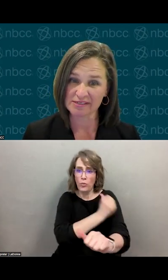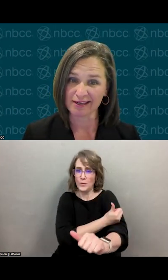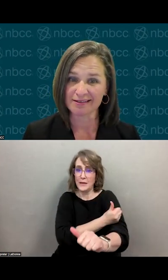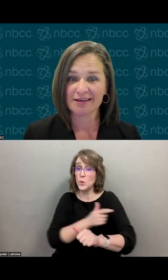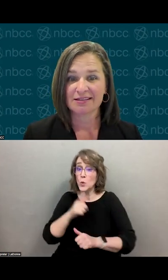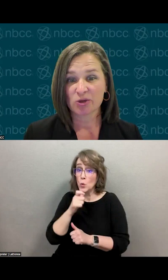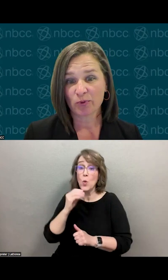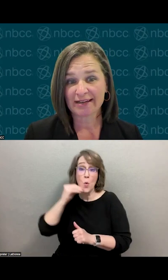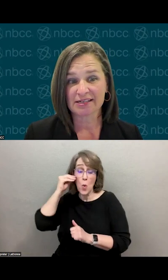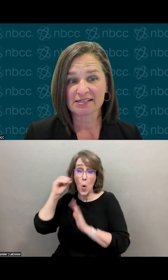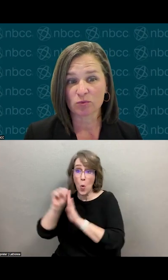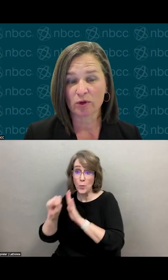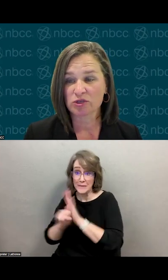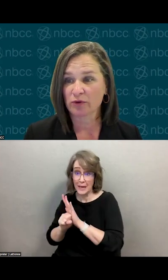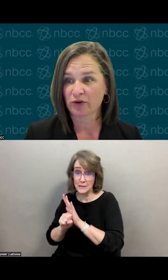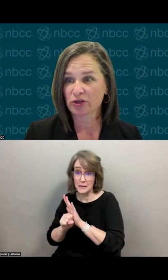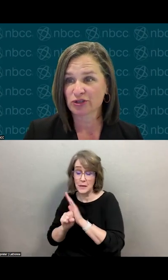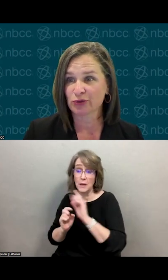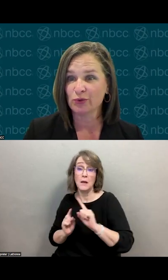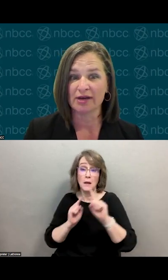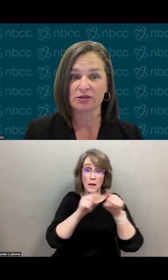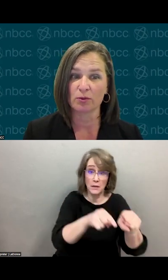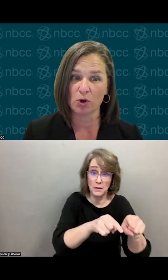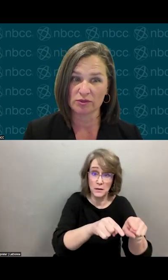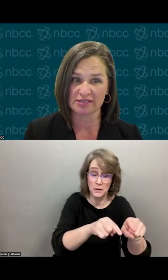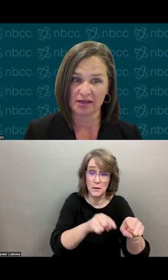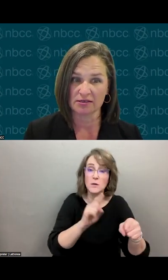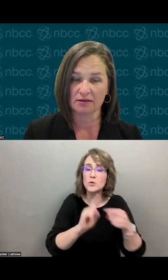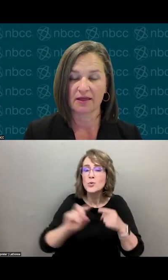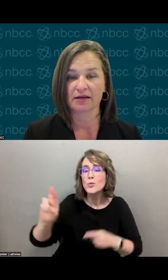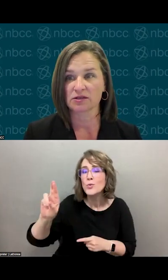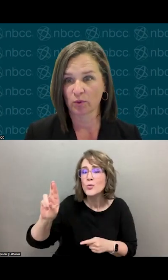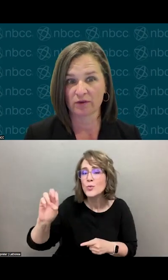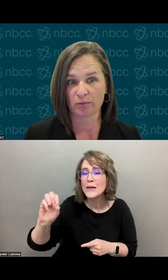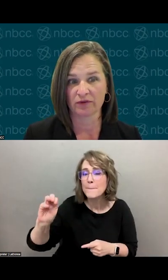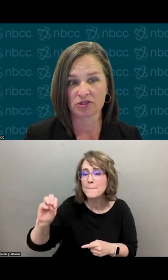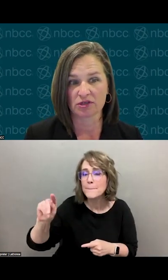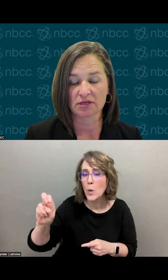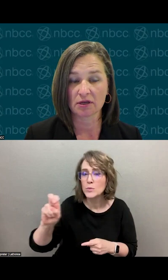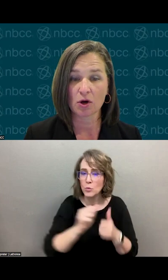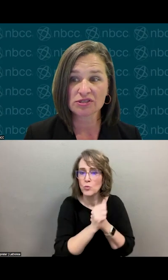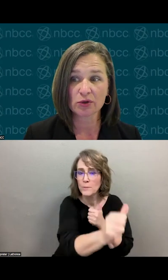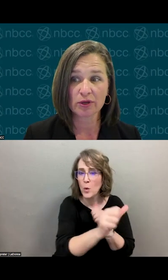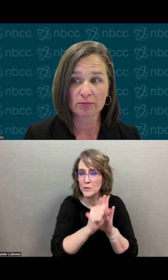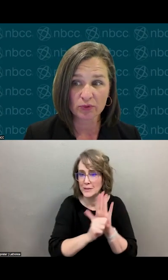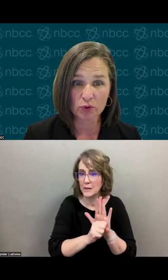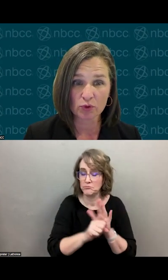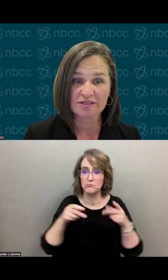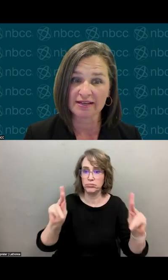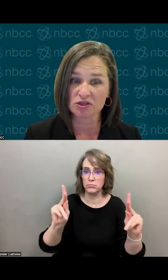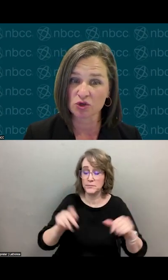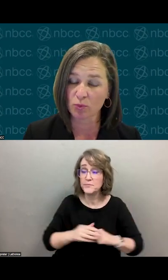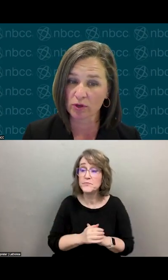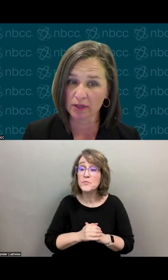home state to practice in what is referred to as a remote state. That is one of the privileges. It also